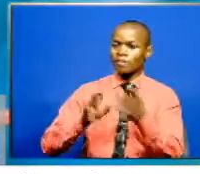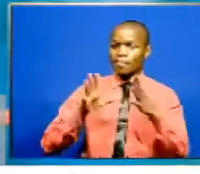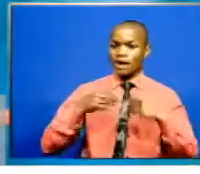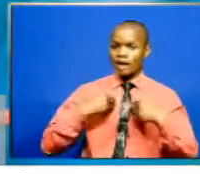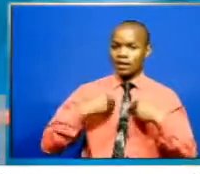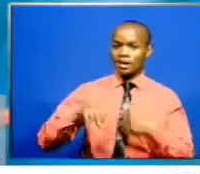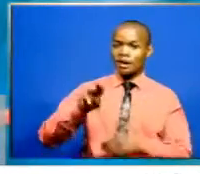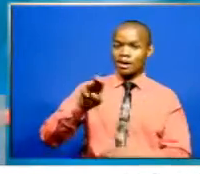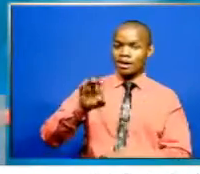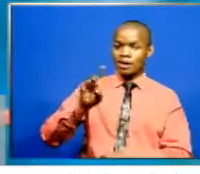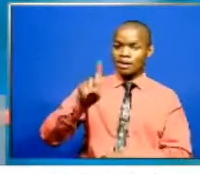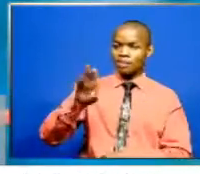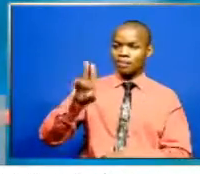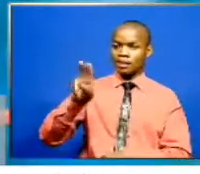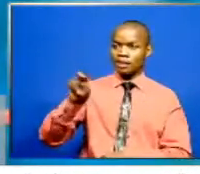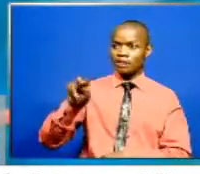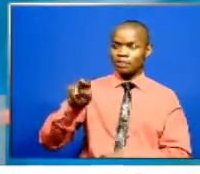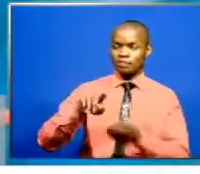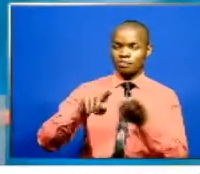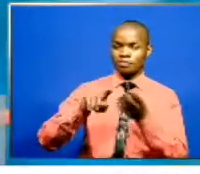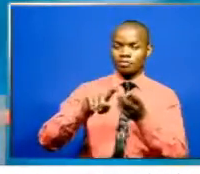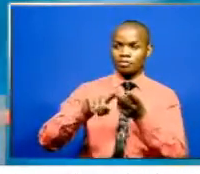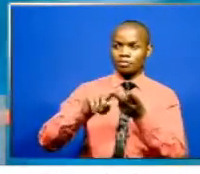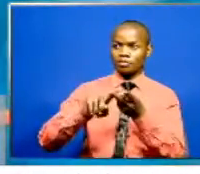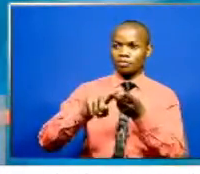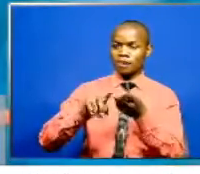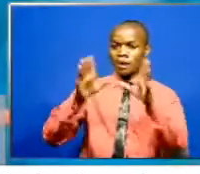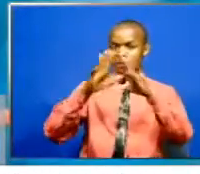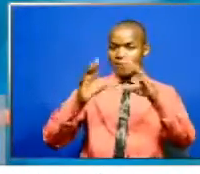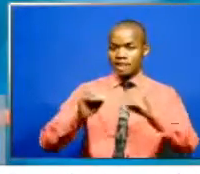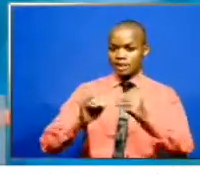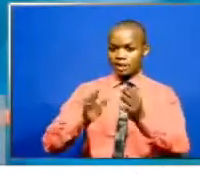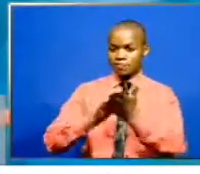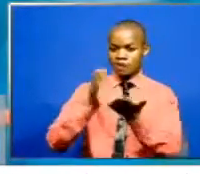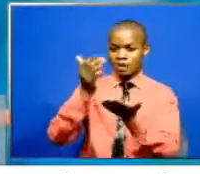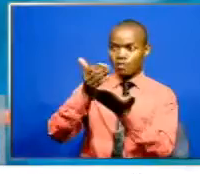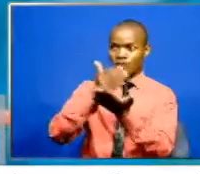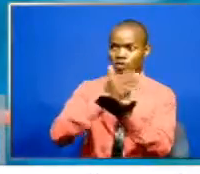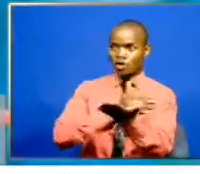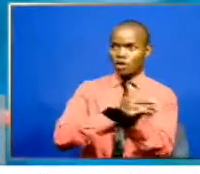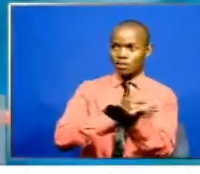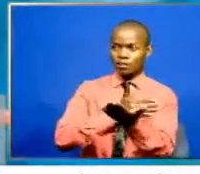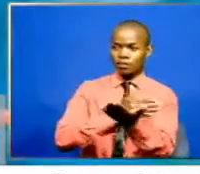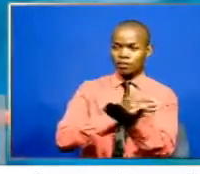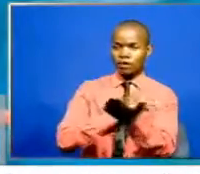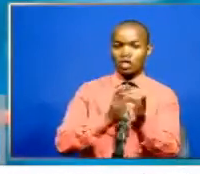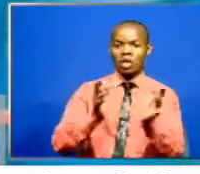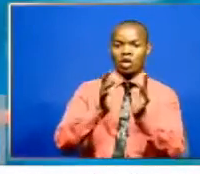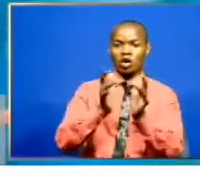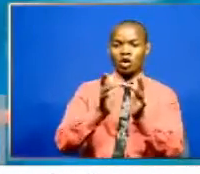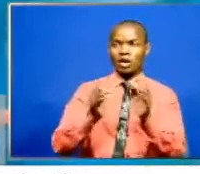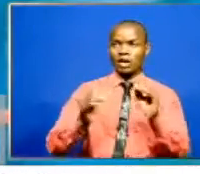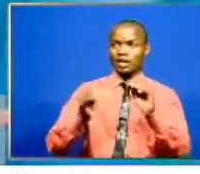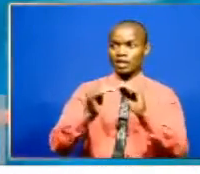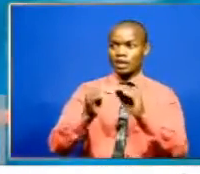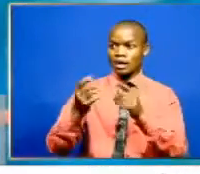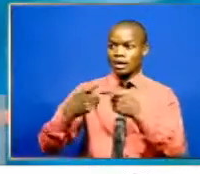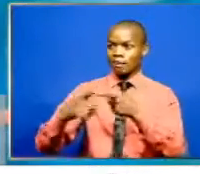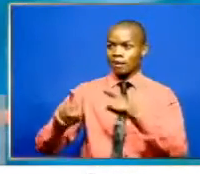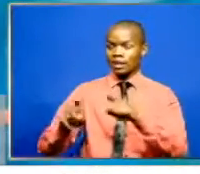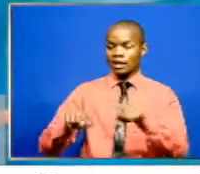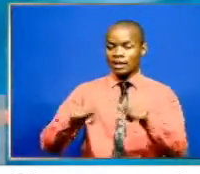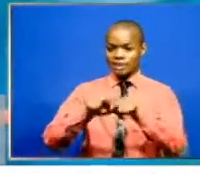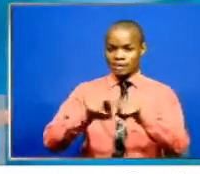strategy, the program of work, and the budget. Mm-hmm. This is the online session. But during the